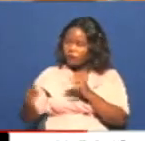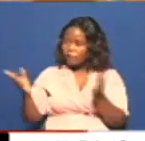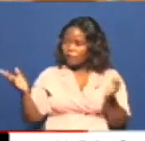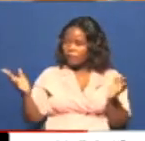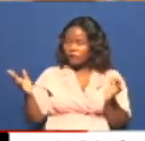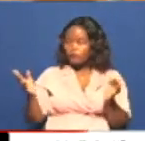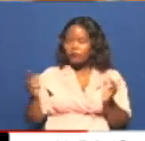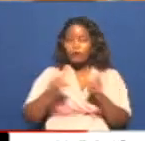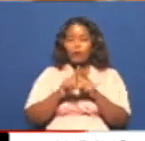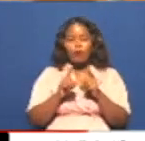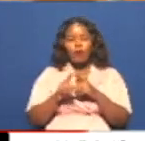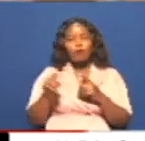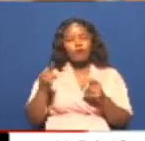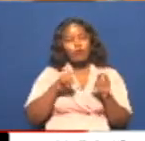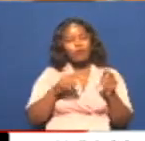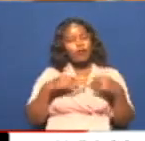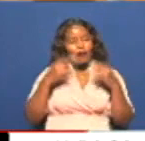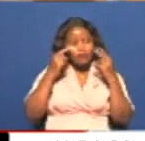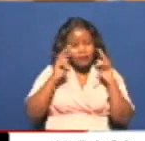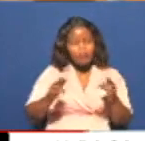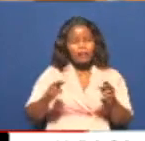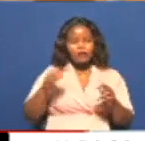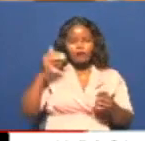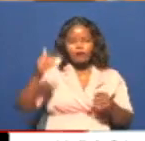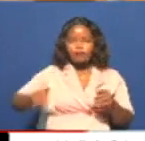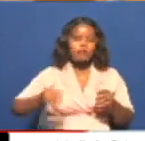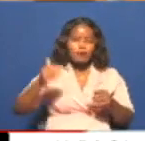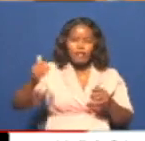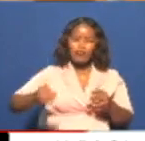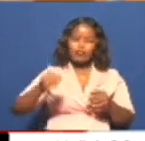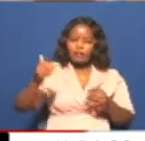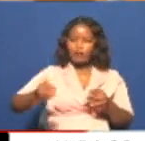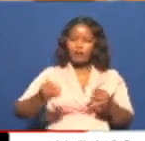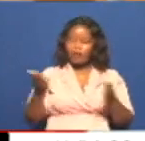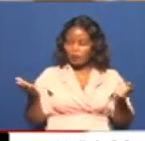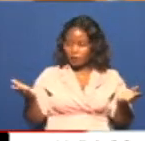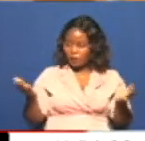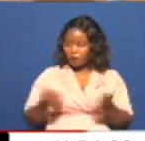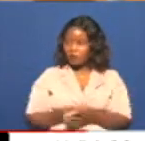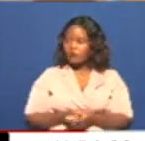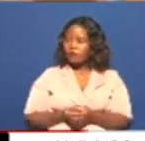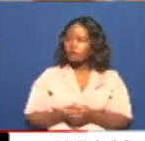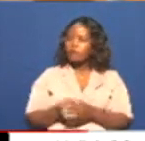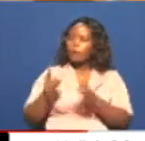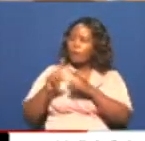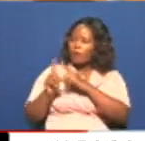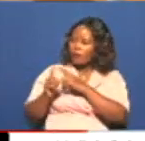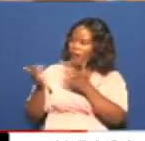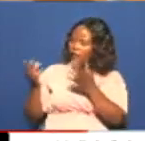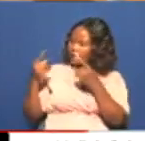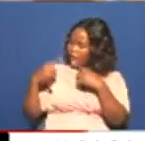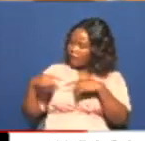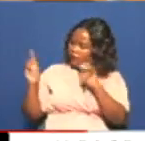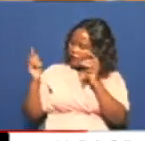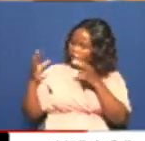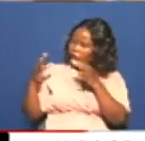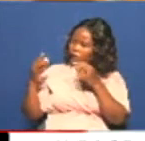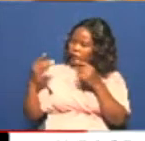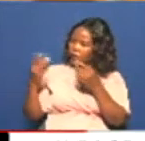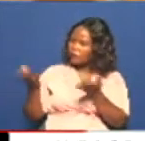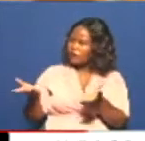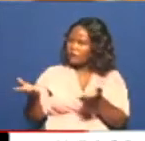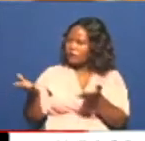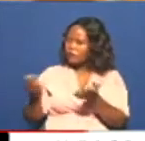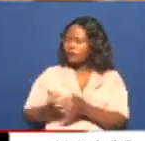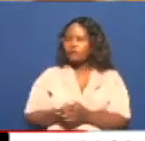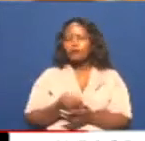them each and every day. And actually the campaigns are yet to be officially announced. Yes. I think before